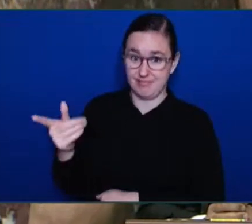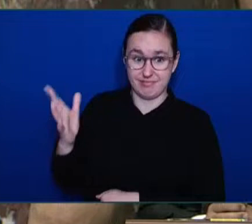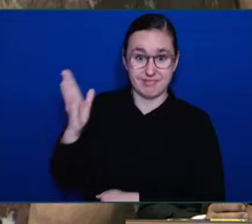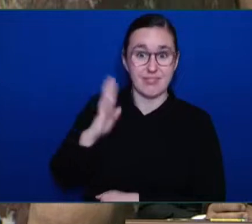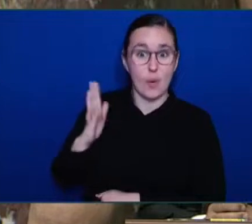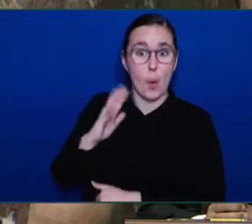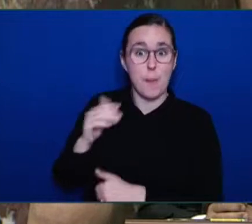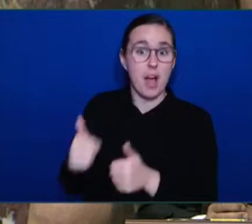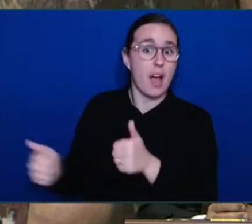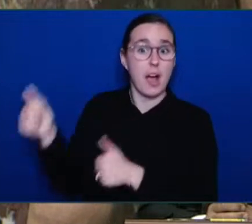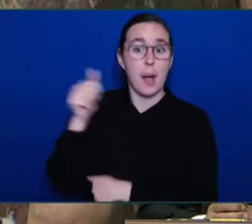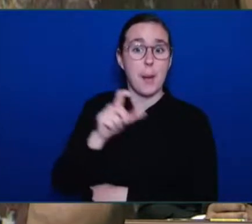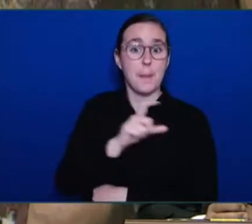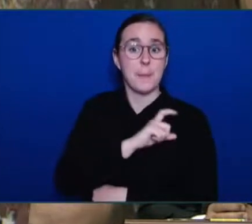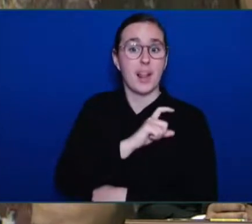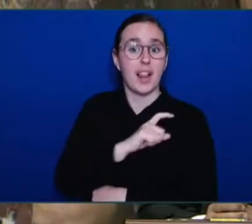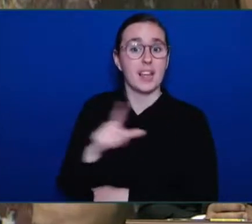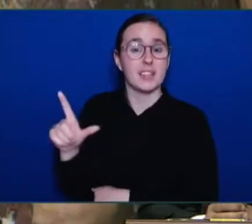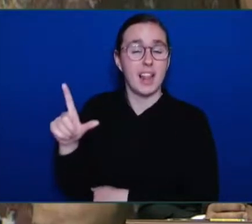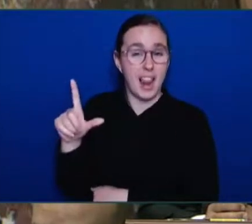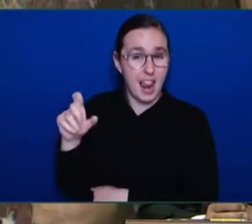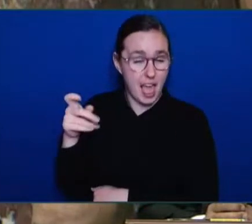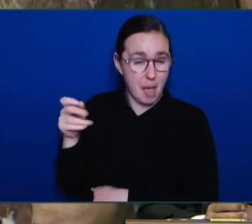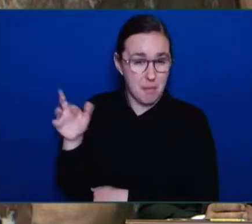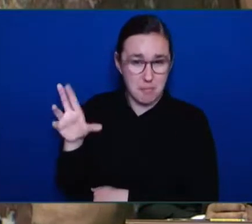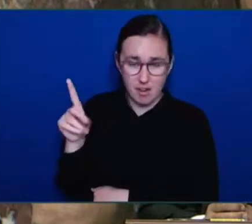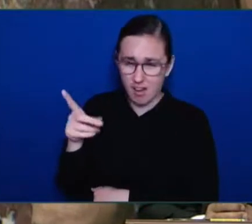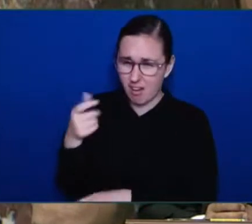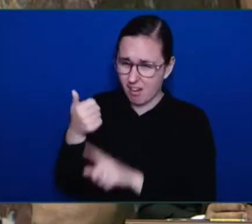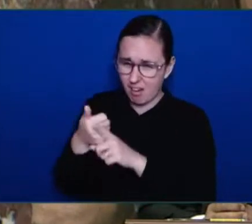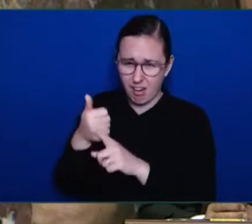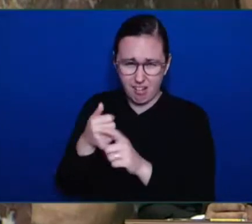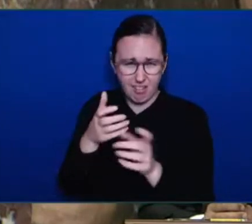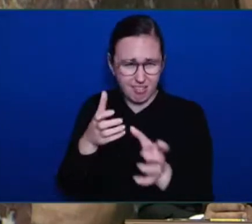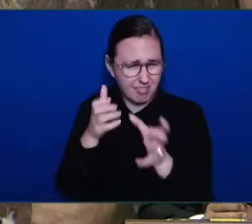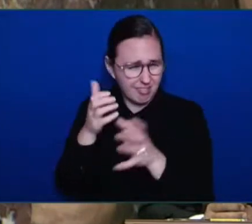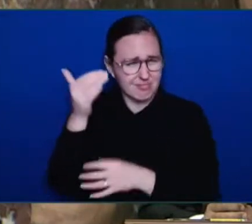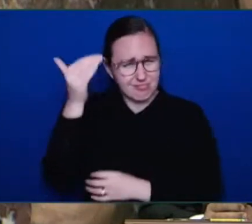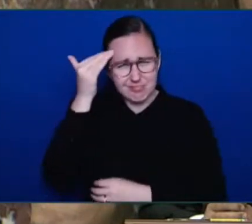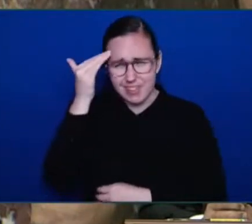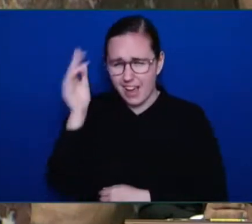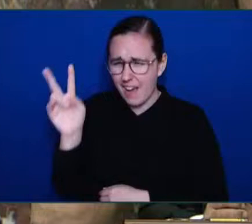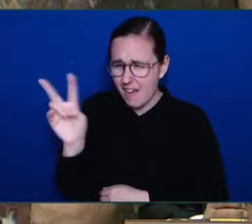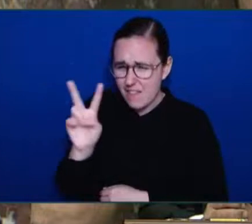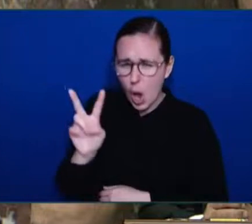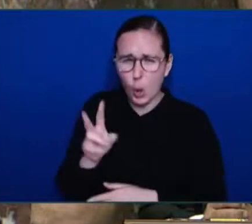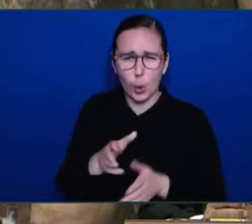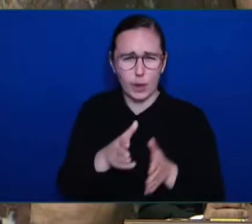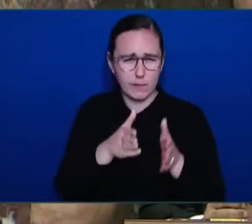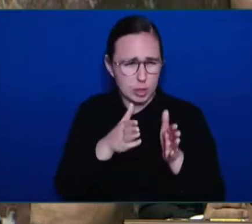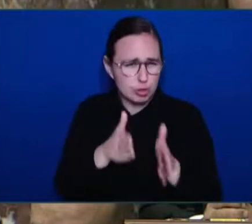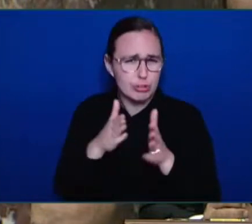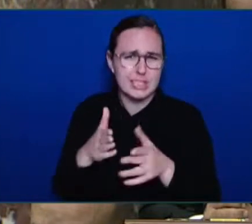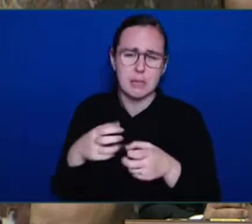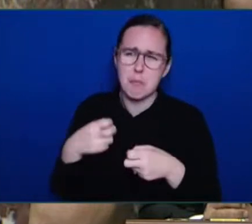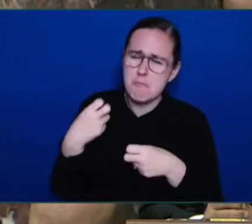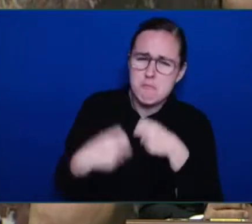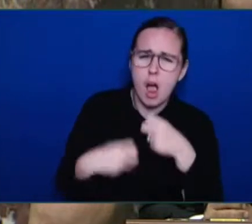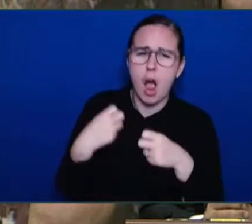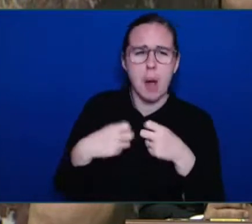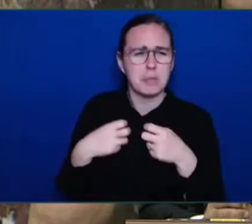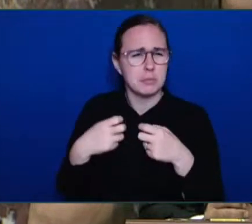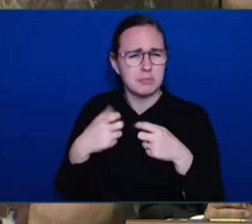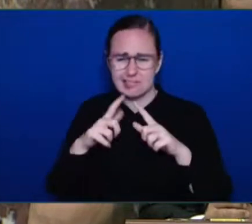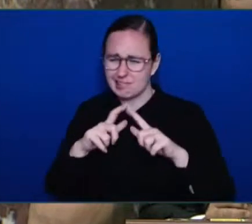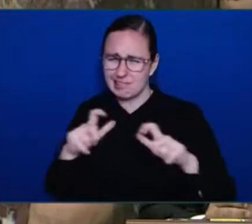Speaker, that we do a disservice to the work that was done by simply castigating it in highly personal terms. Now, Mr. Speaker, to suggest